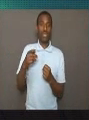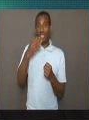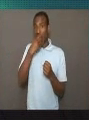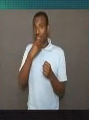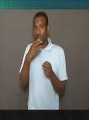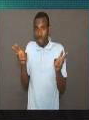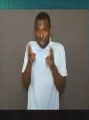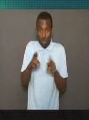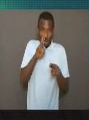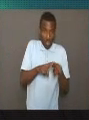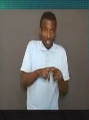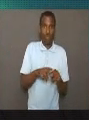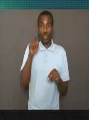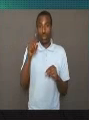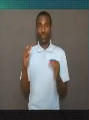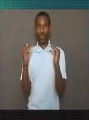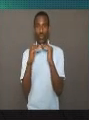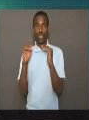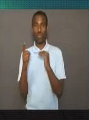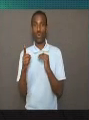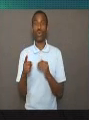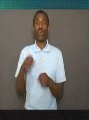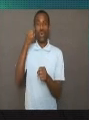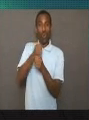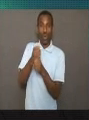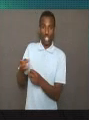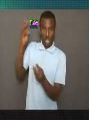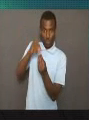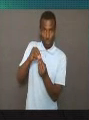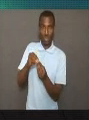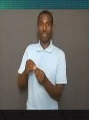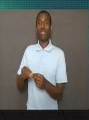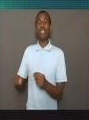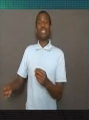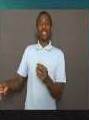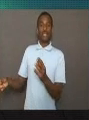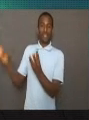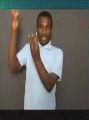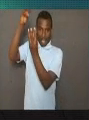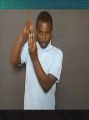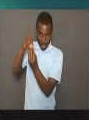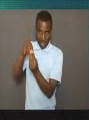work plus energy from the colder region, the cold reservoir.